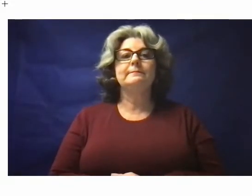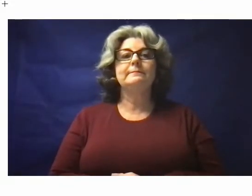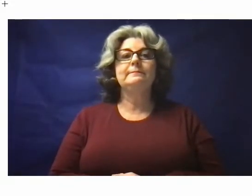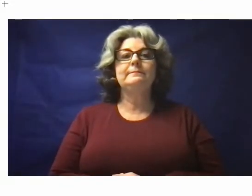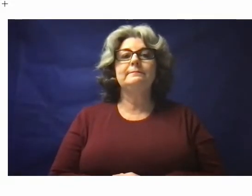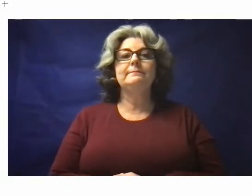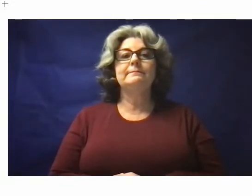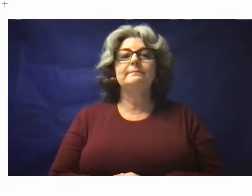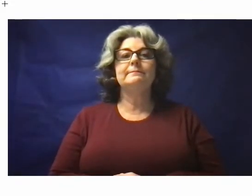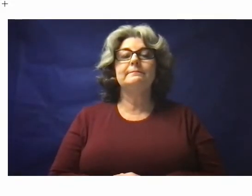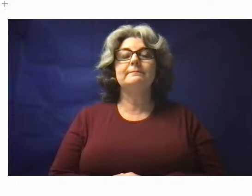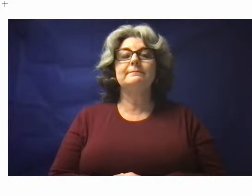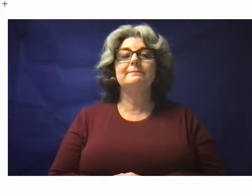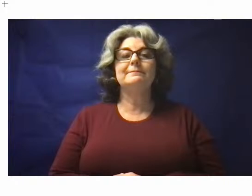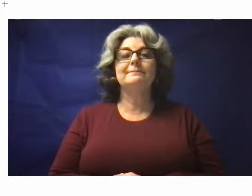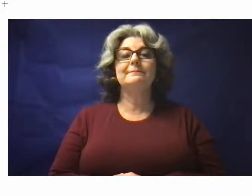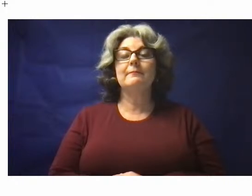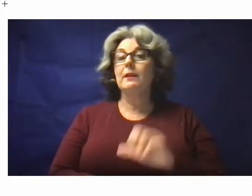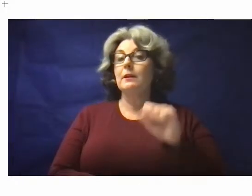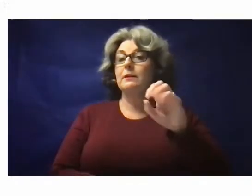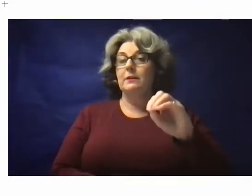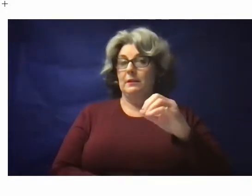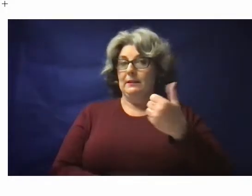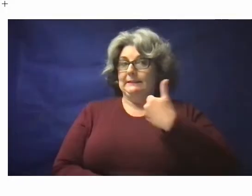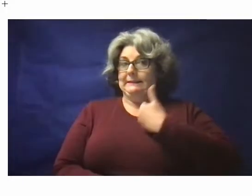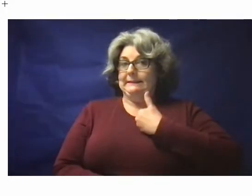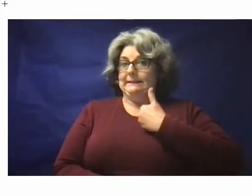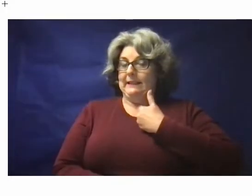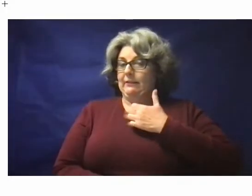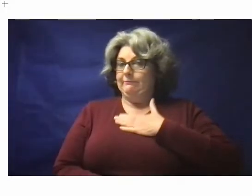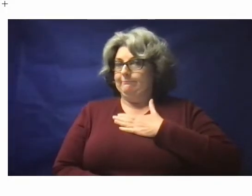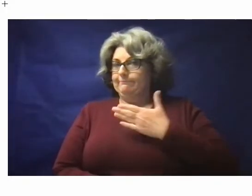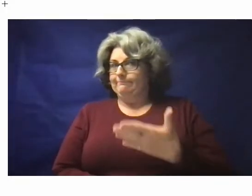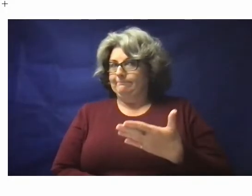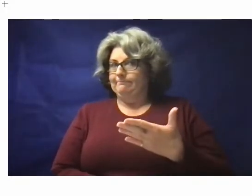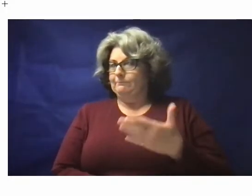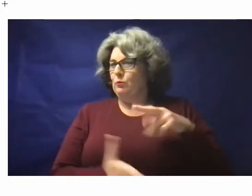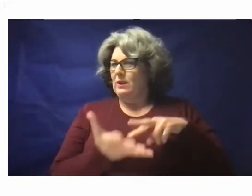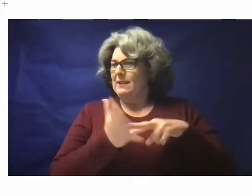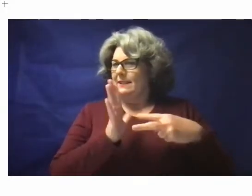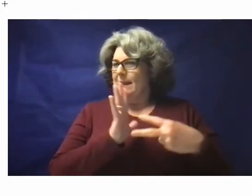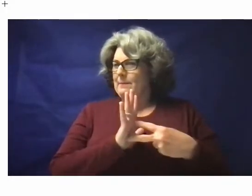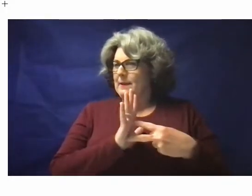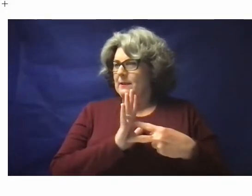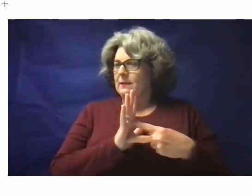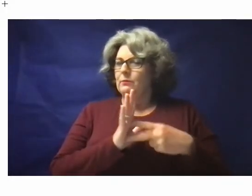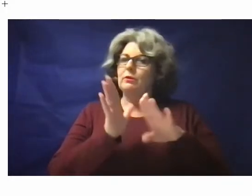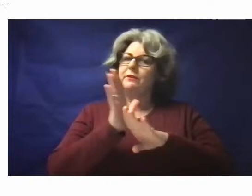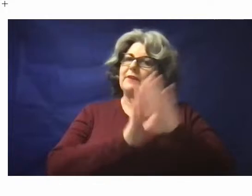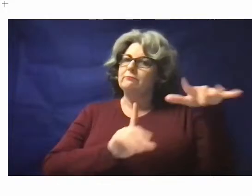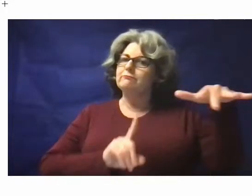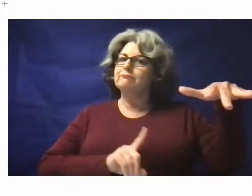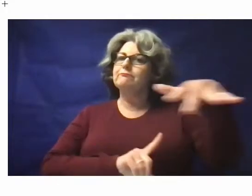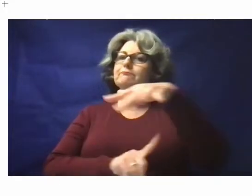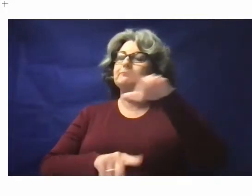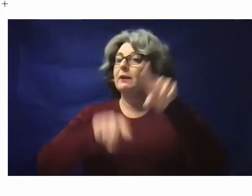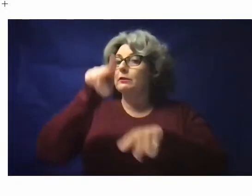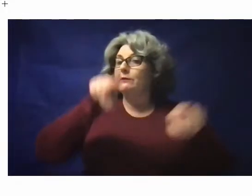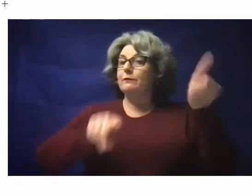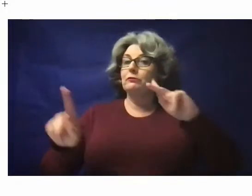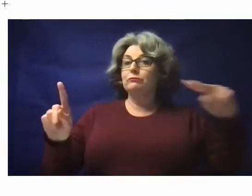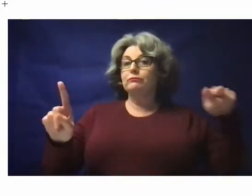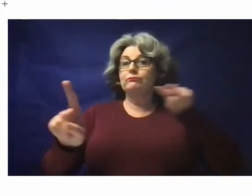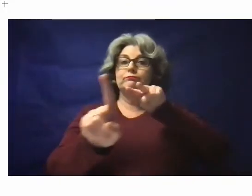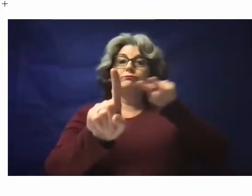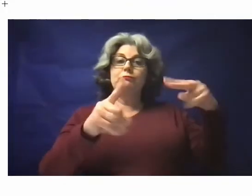Okay, so self-declaration, what is it? We're trying to create an environment where diverse perspectives are